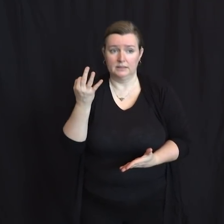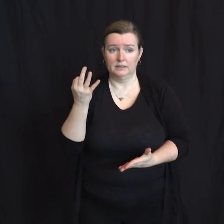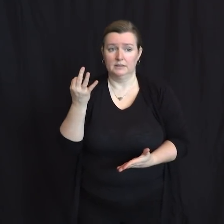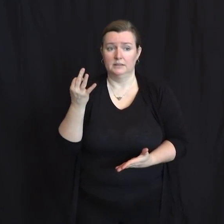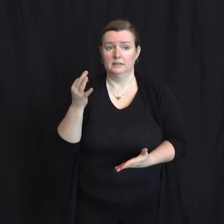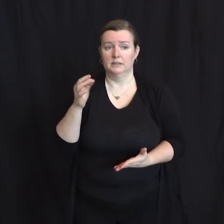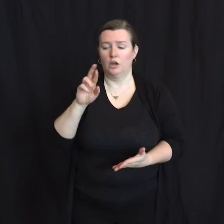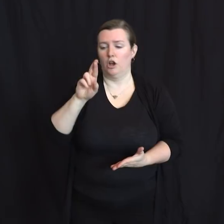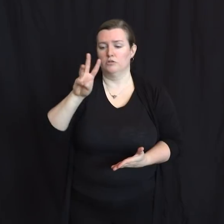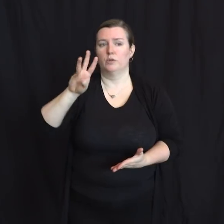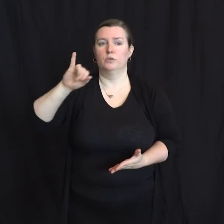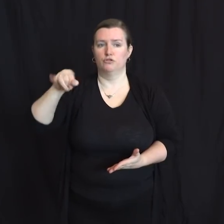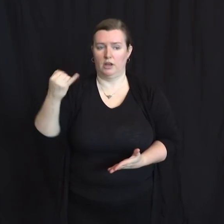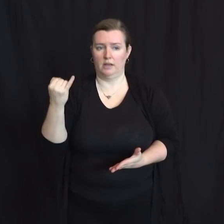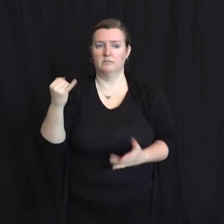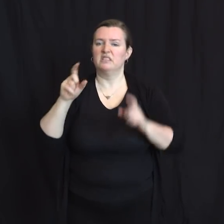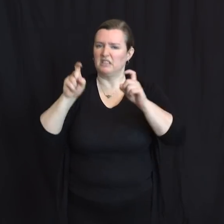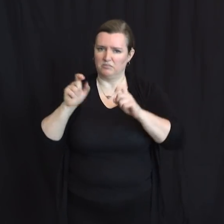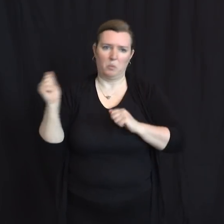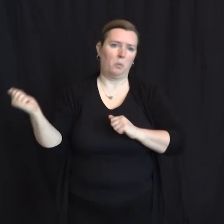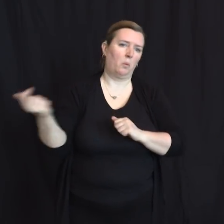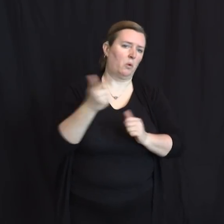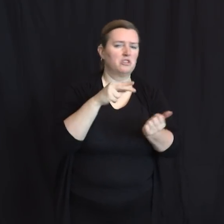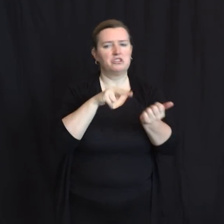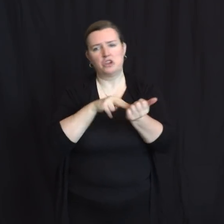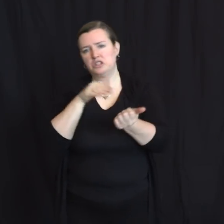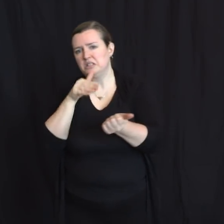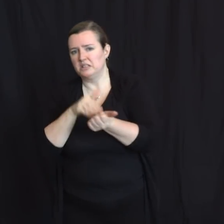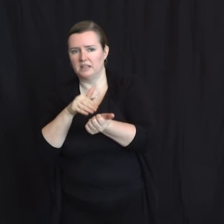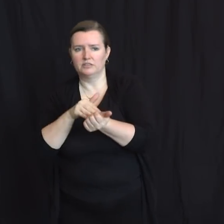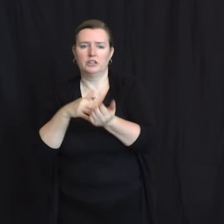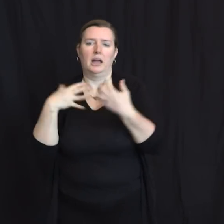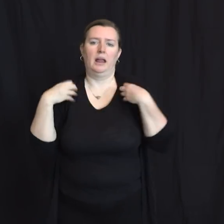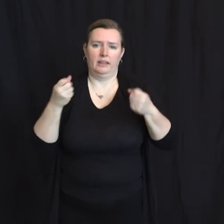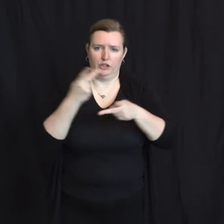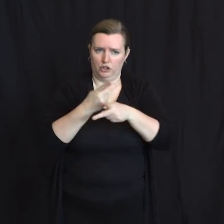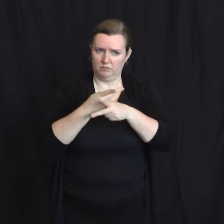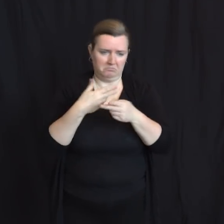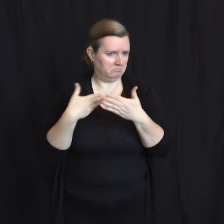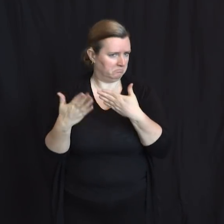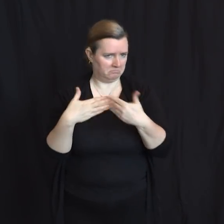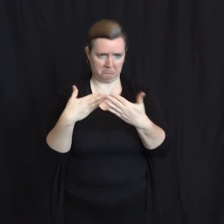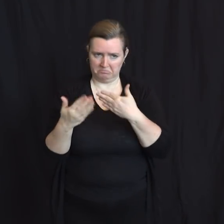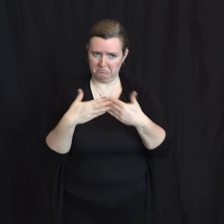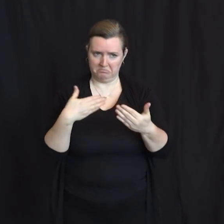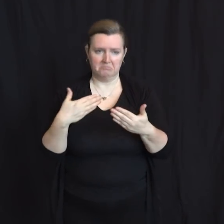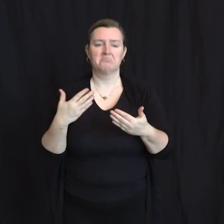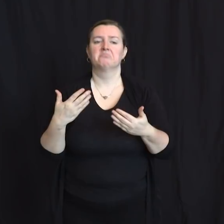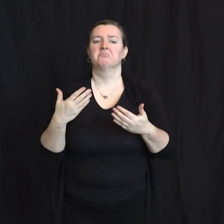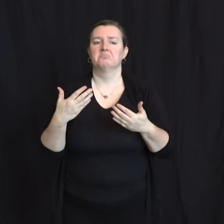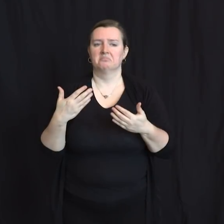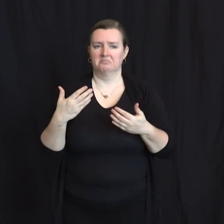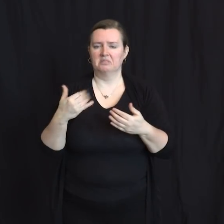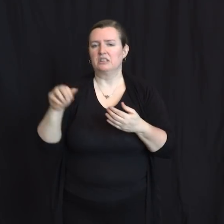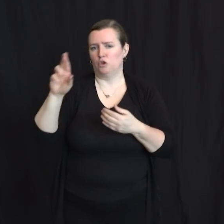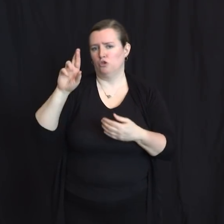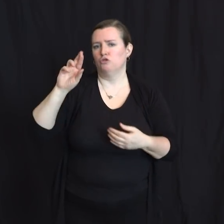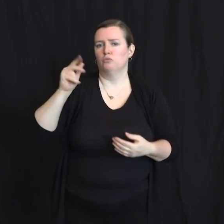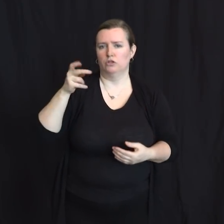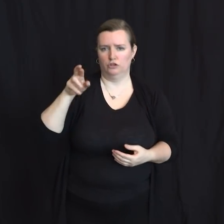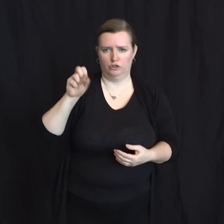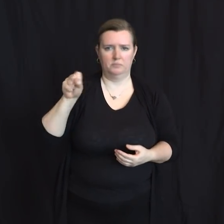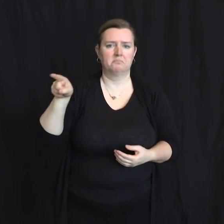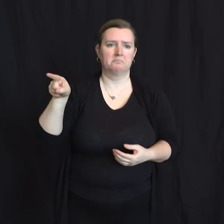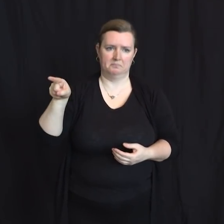the healthcare workers, it doesn't matter whether they're employed by RWJ, by Rutgers, or private physicians, it doesn't